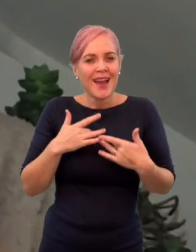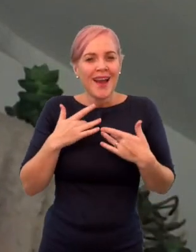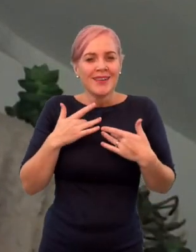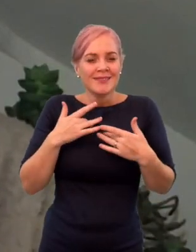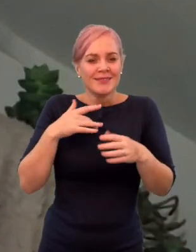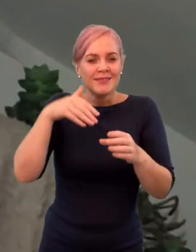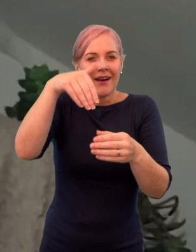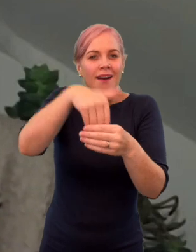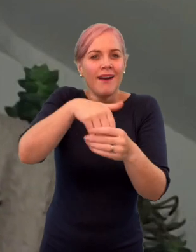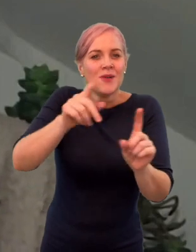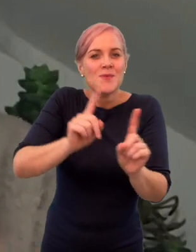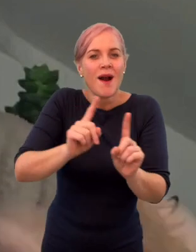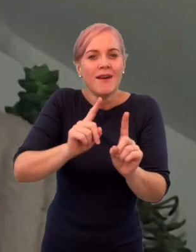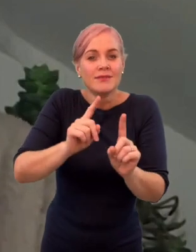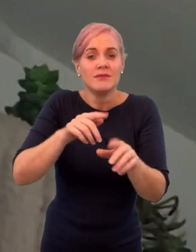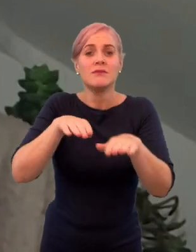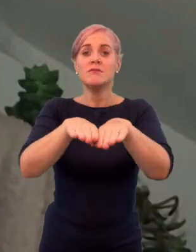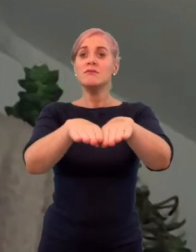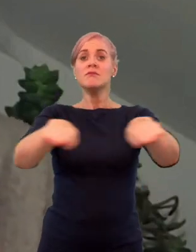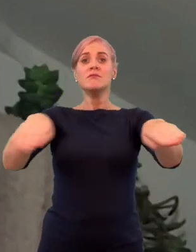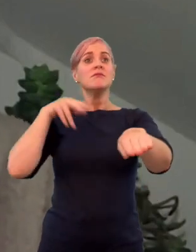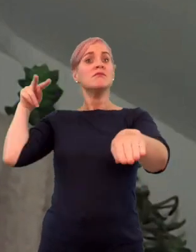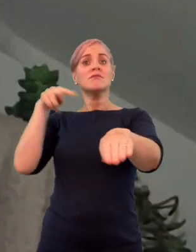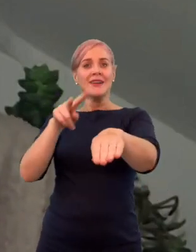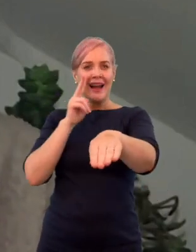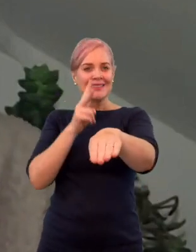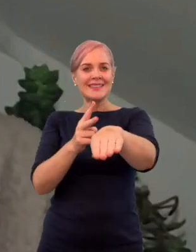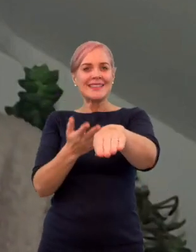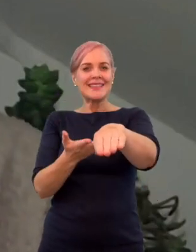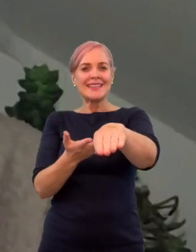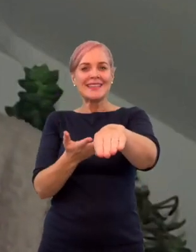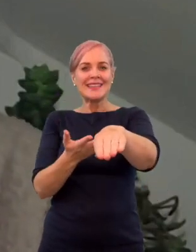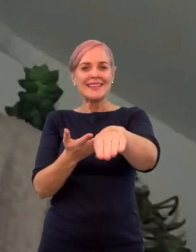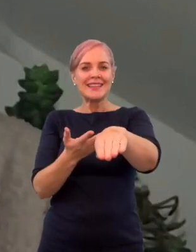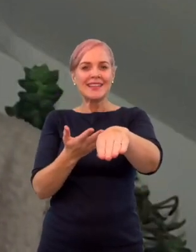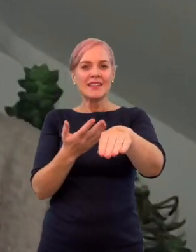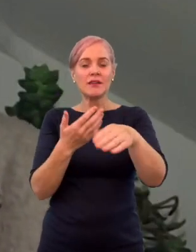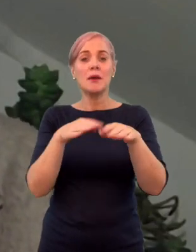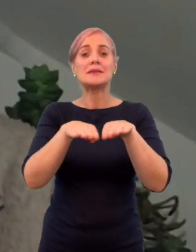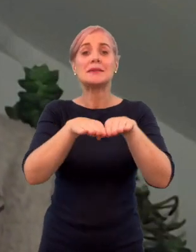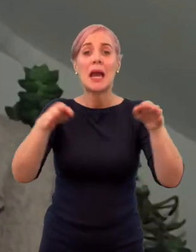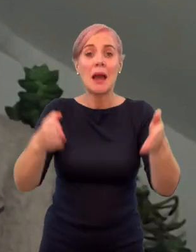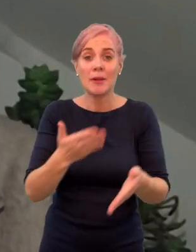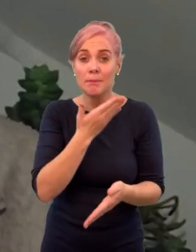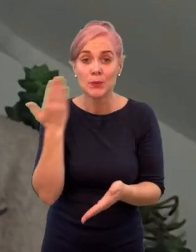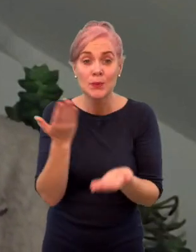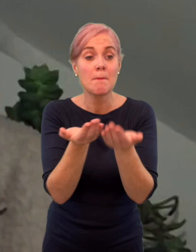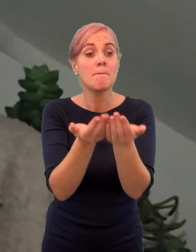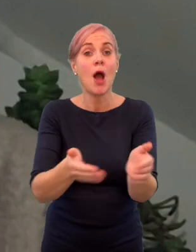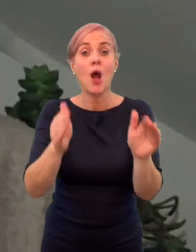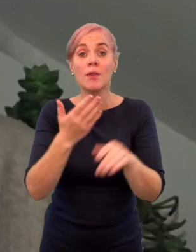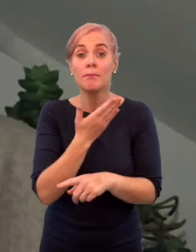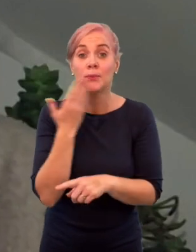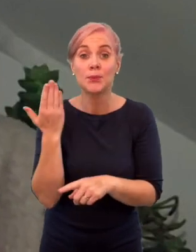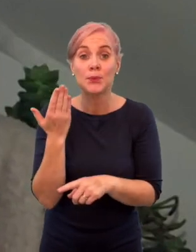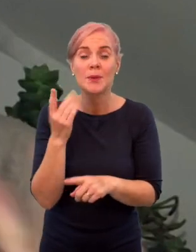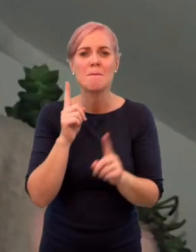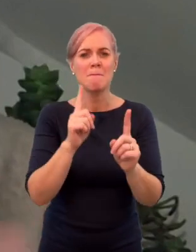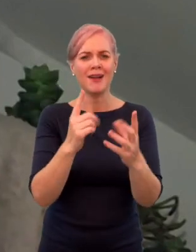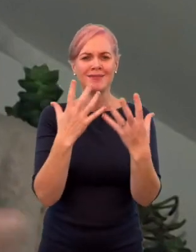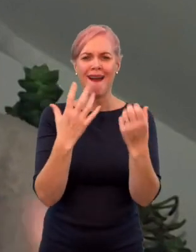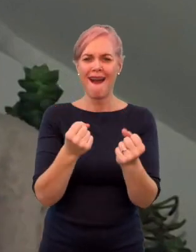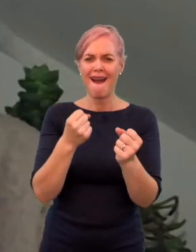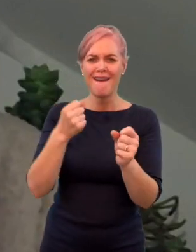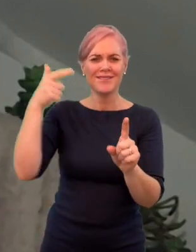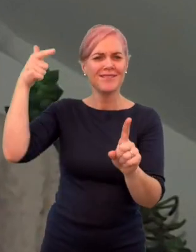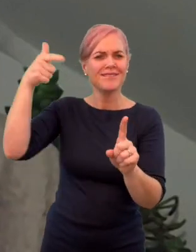You really get a sense of like the interior, which we can't do in an abstract space. Um, we don't have a table and we don't have